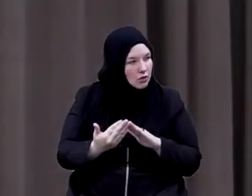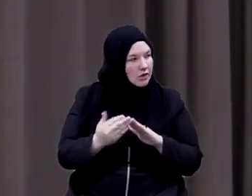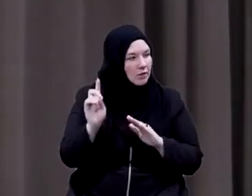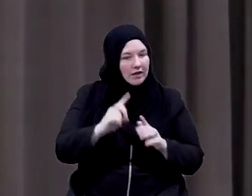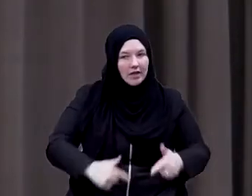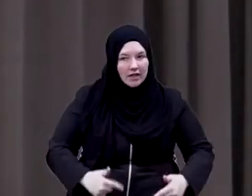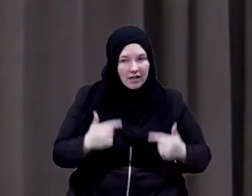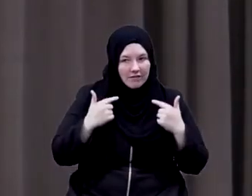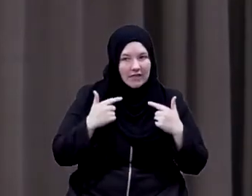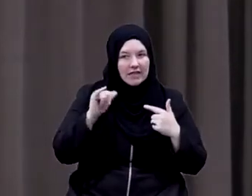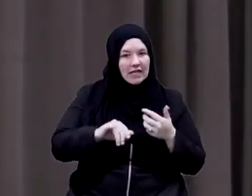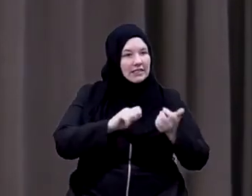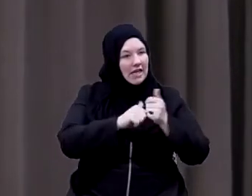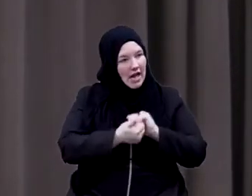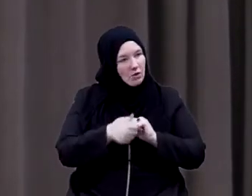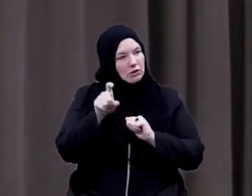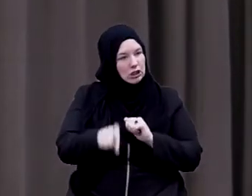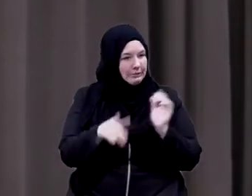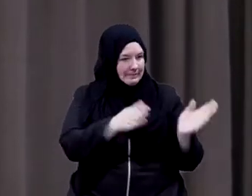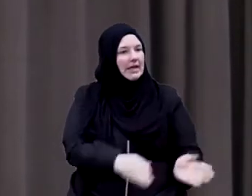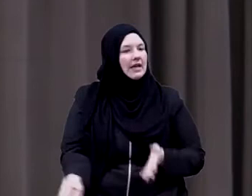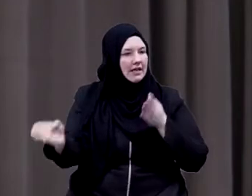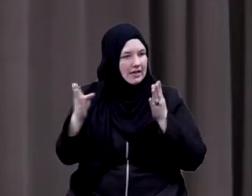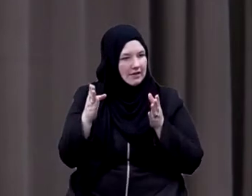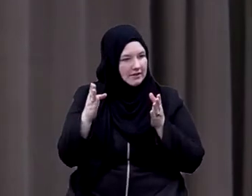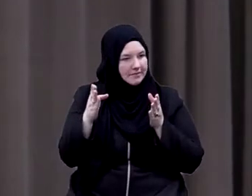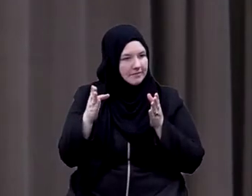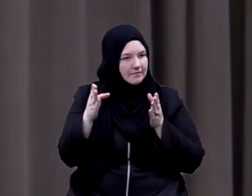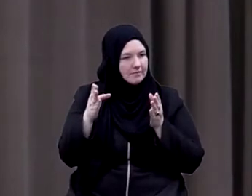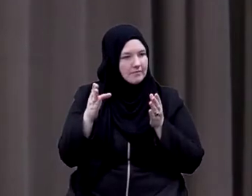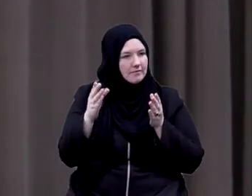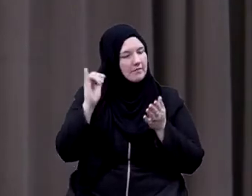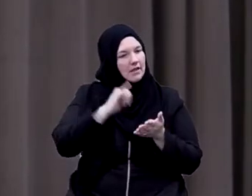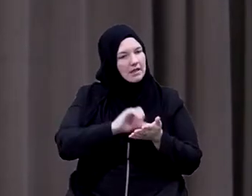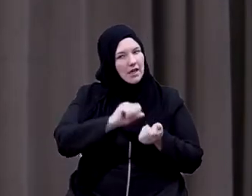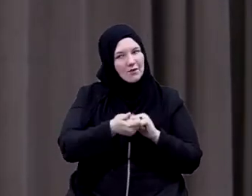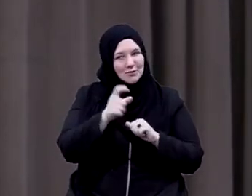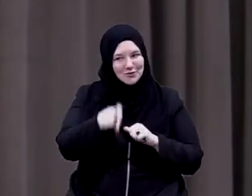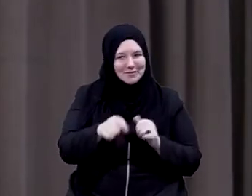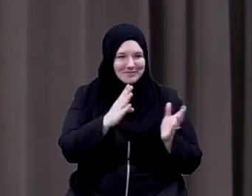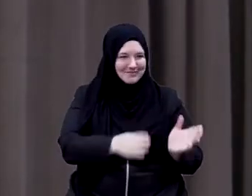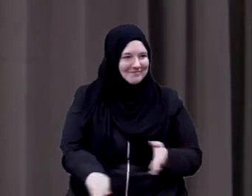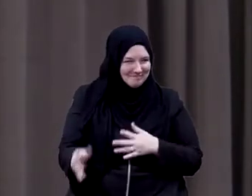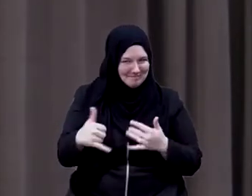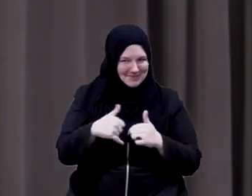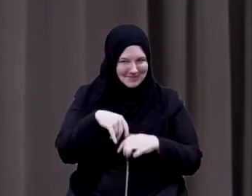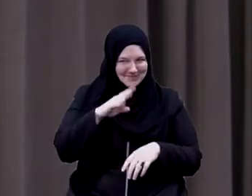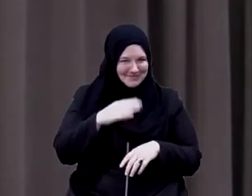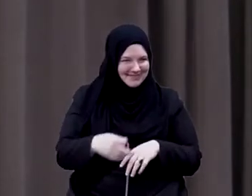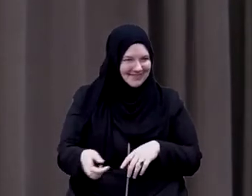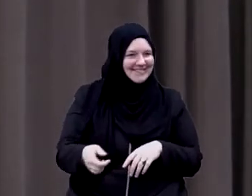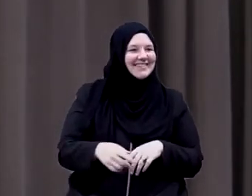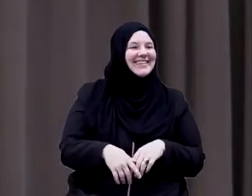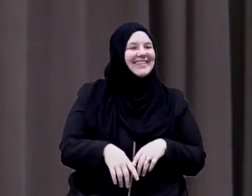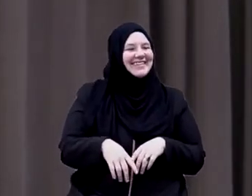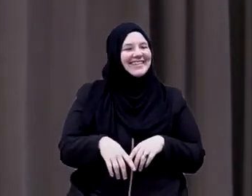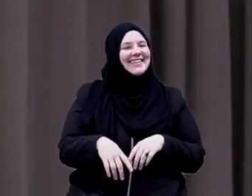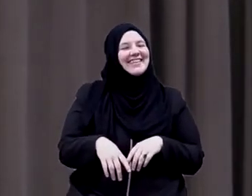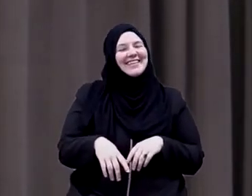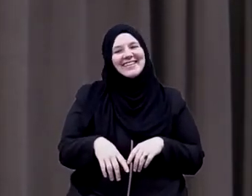live. This is how we should plan. This is how we should plan. What we are doing